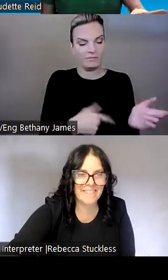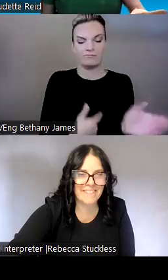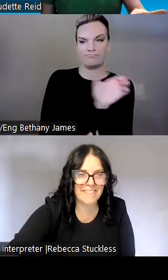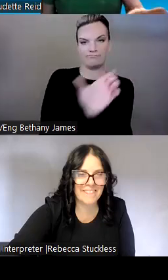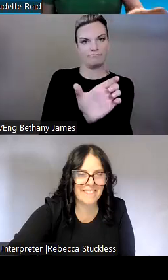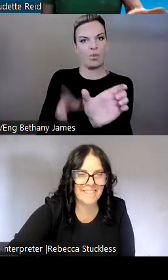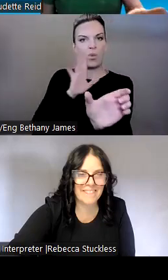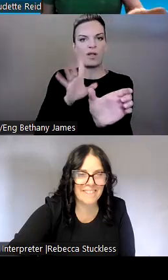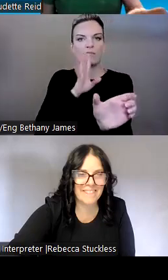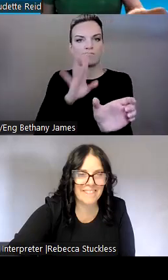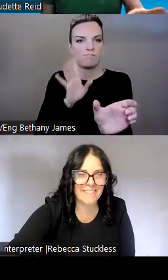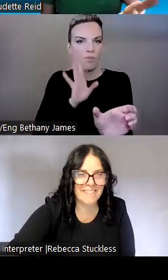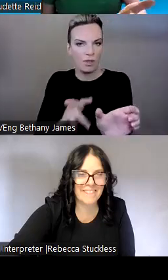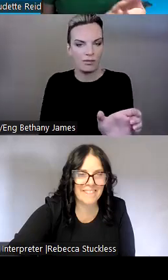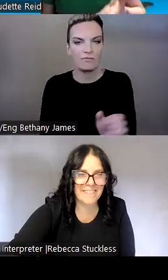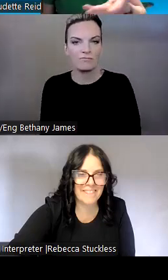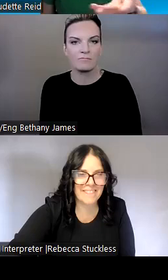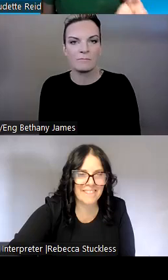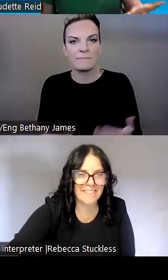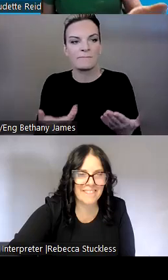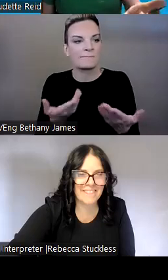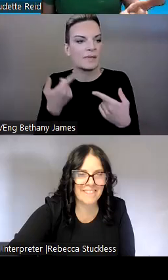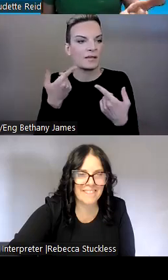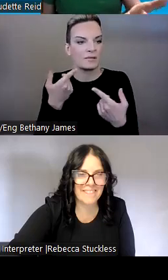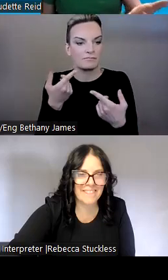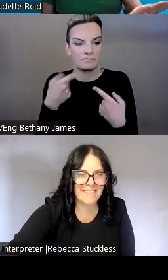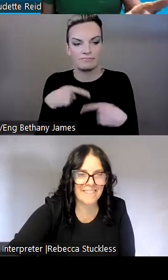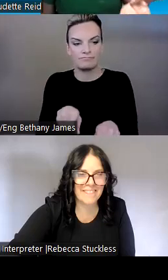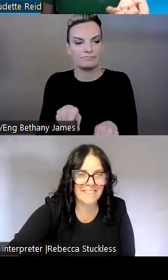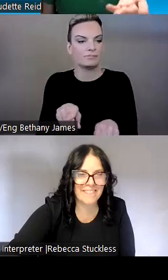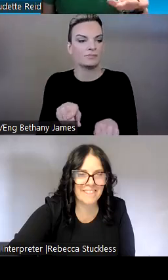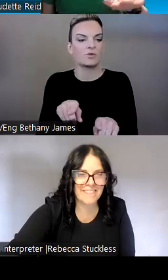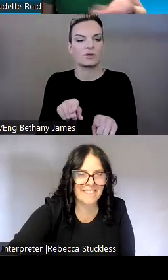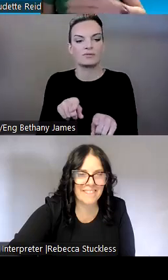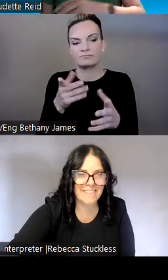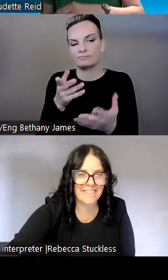with someone, during phone calls and FaceTime calls.